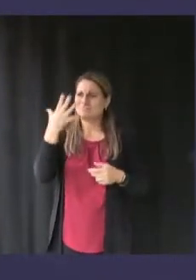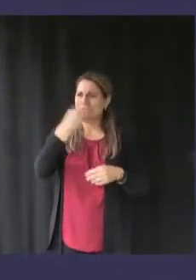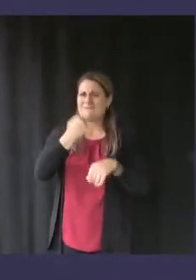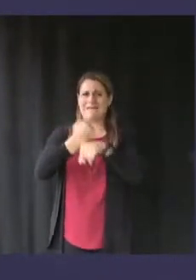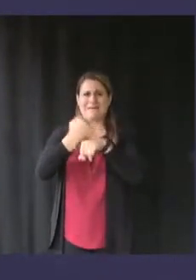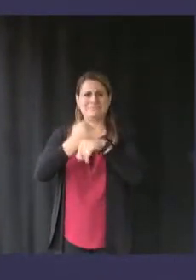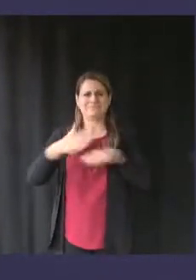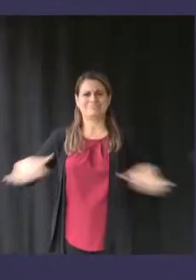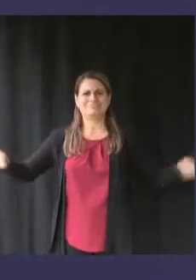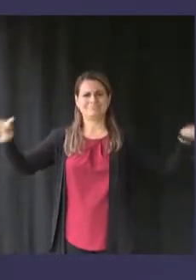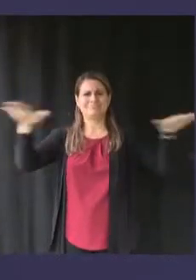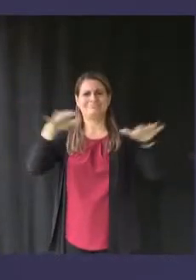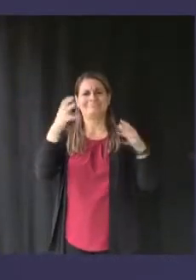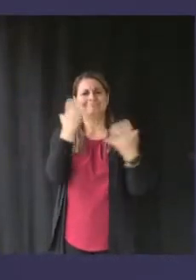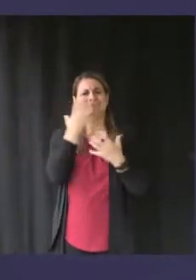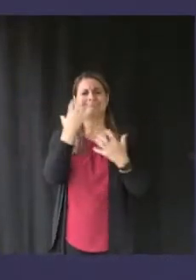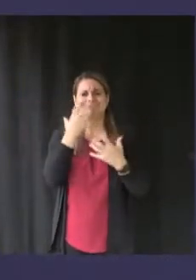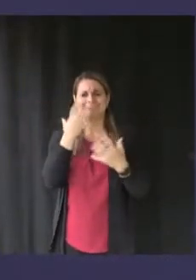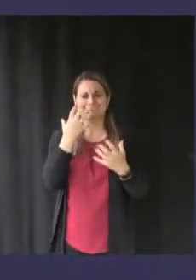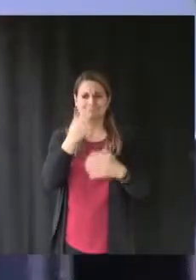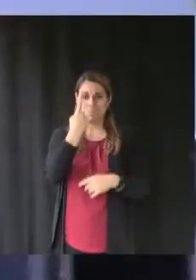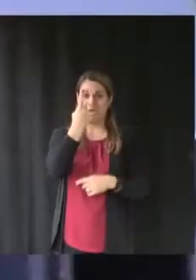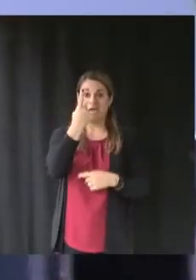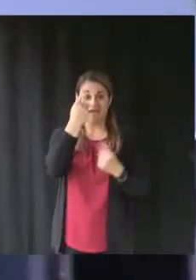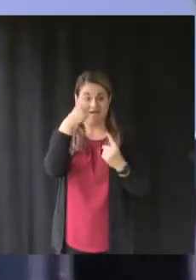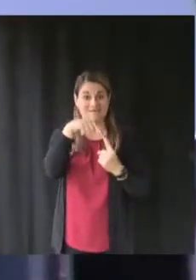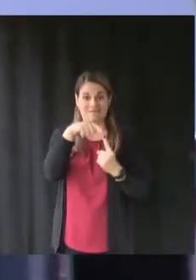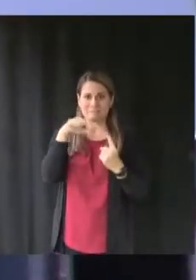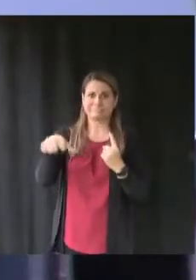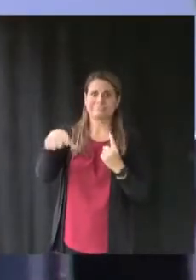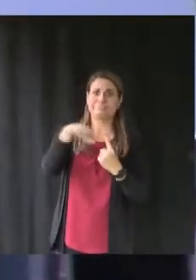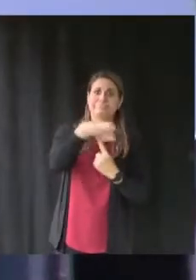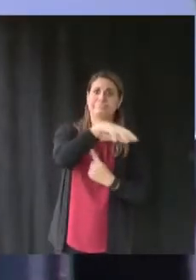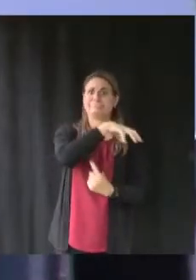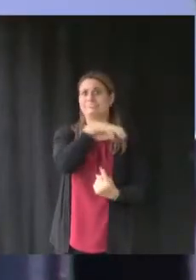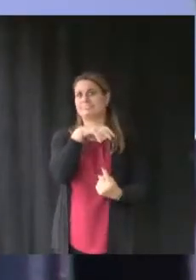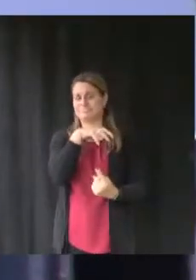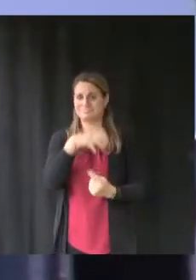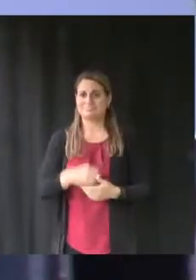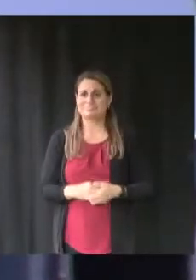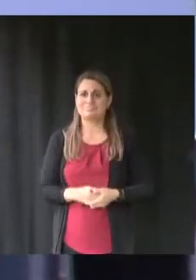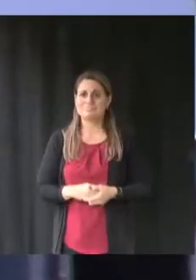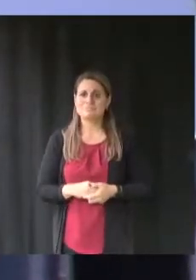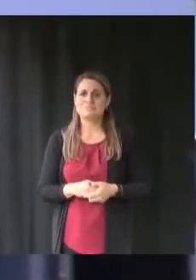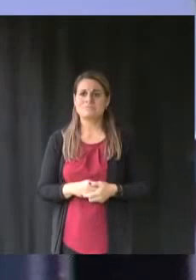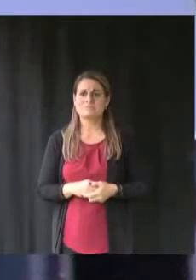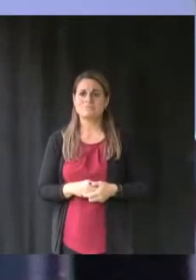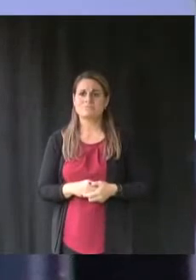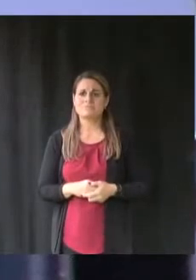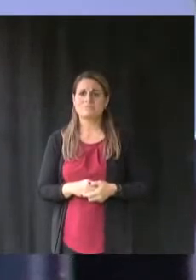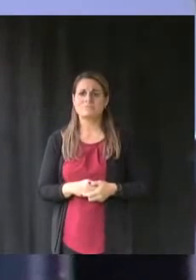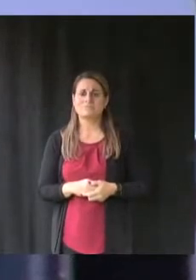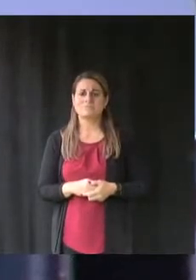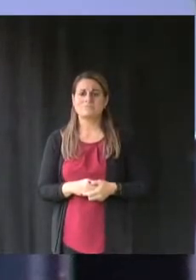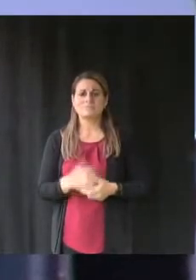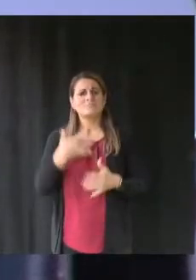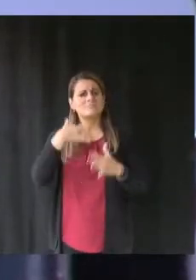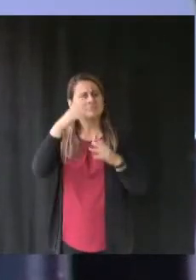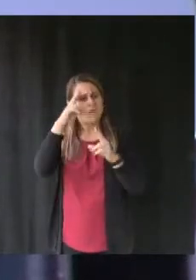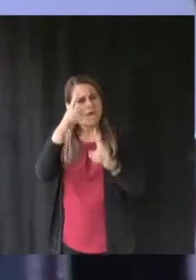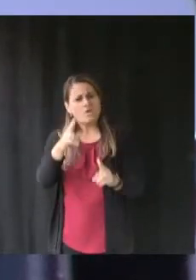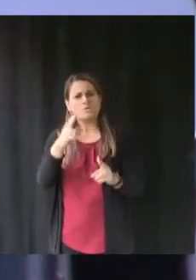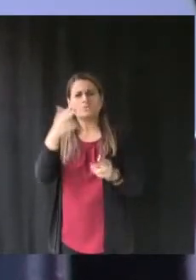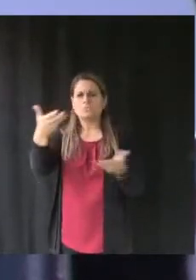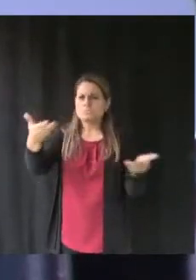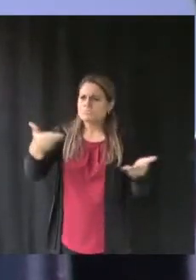that we operate across the state. And above all, it is an extraordinary privilege to be able to welcome the President